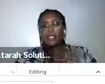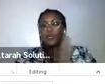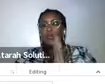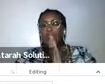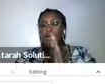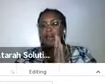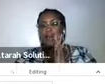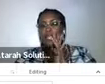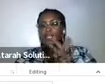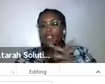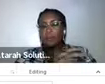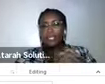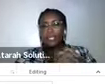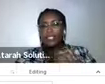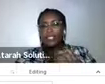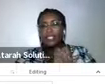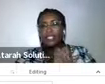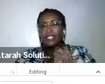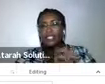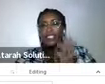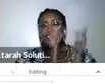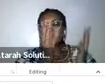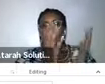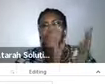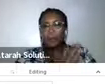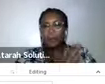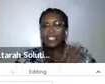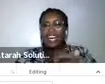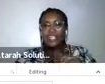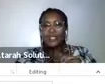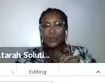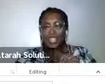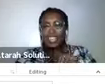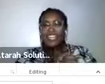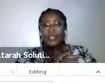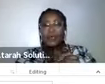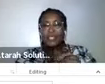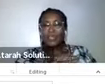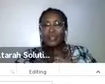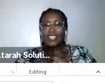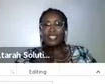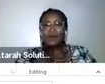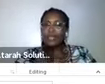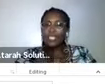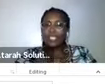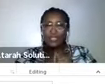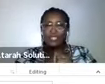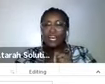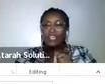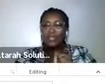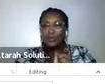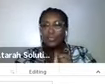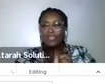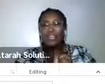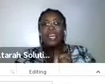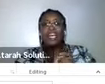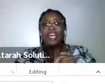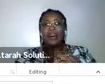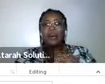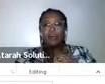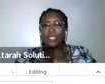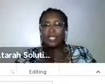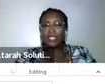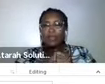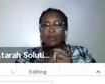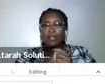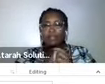please, we can support Catherine Sidandi in achieving her purpose as well, in making sure that our organizations are inclusive and